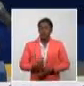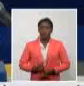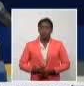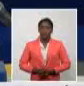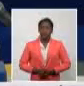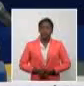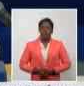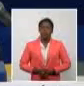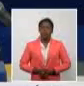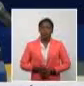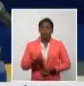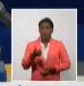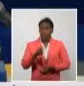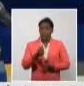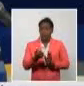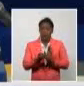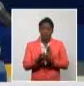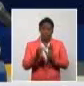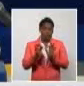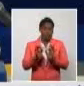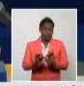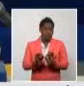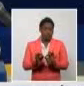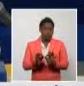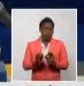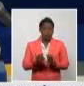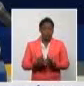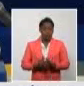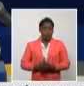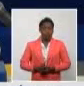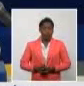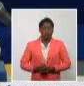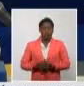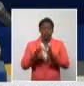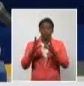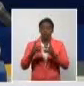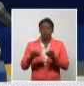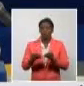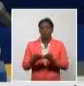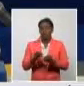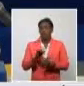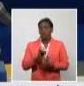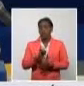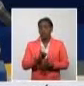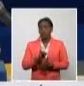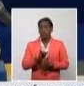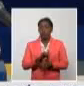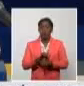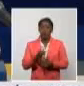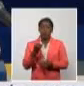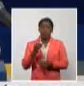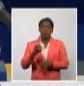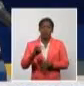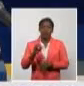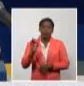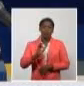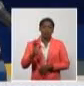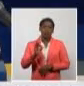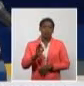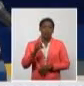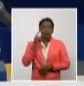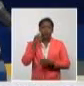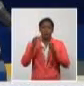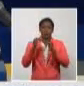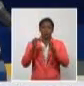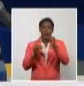and 4 who belong to the group of over 60 years of age. Yesterday, 3 children were diagnosed with the